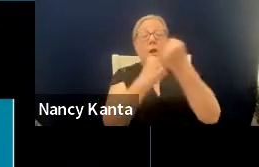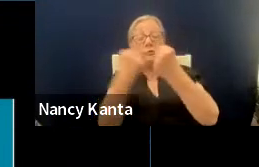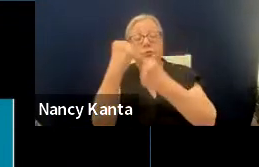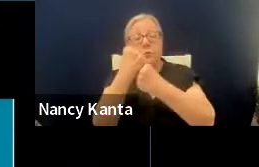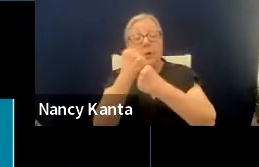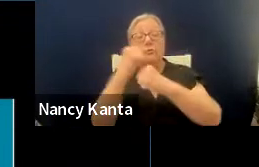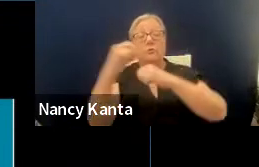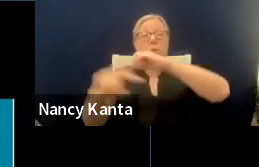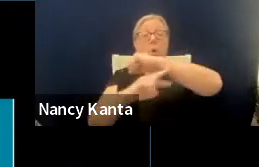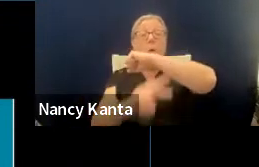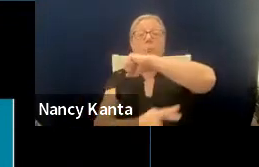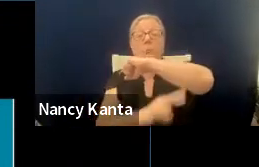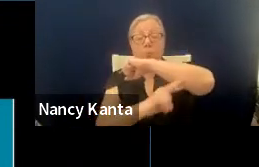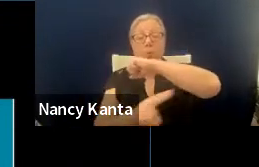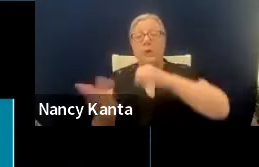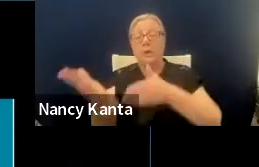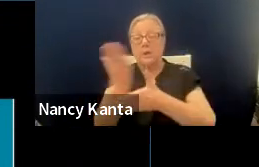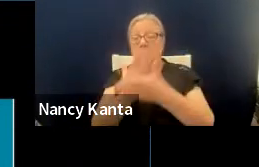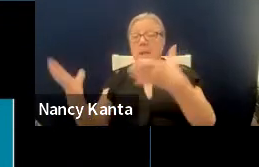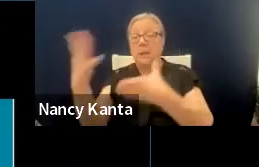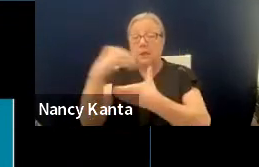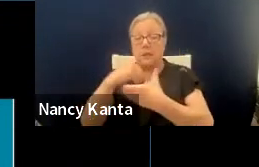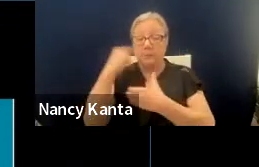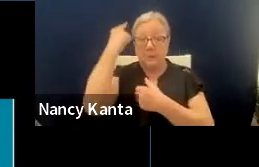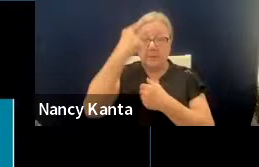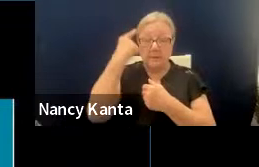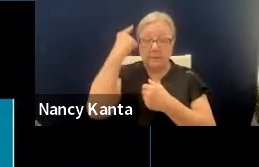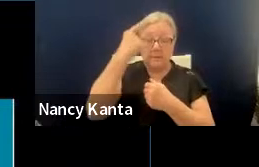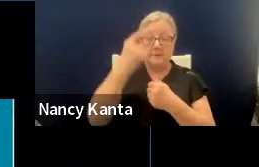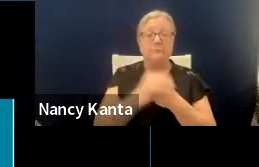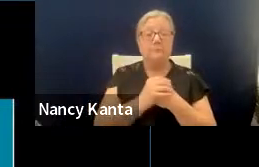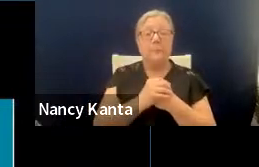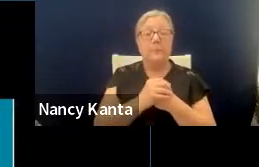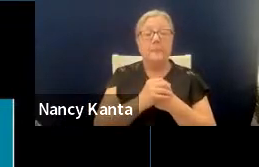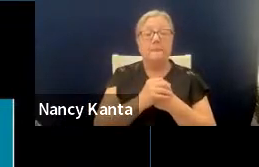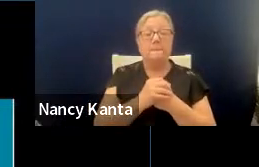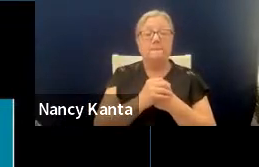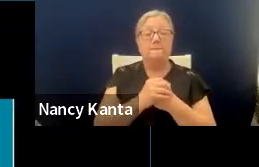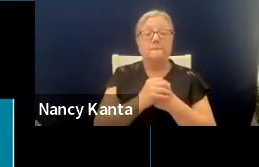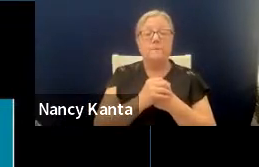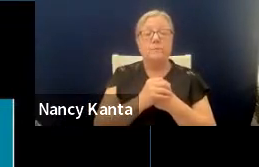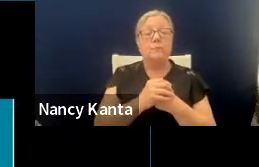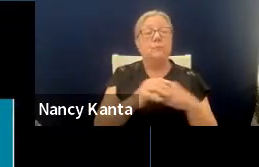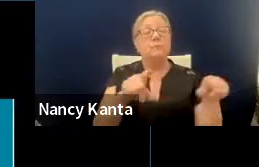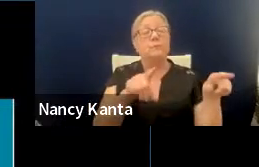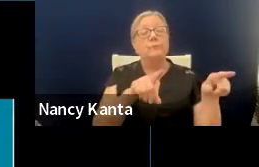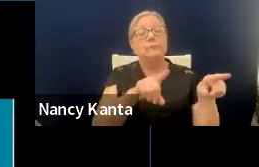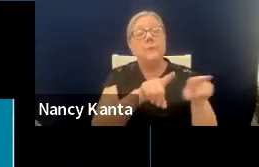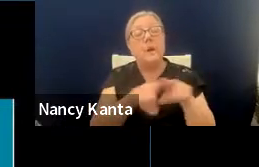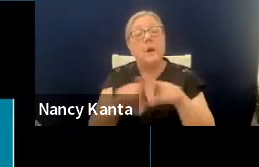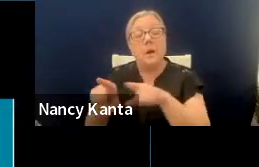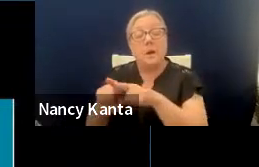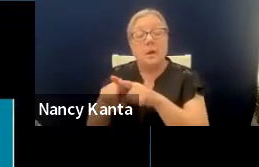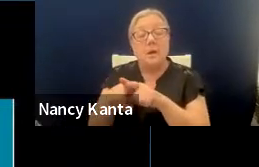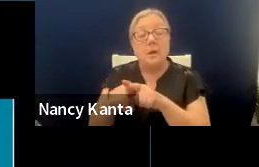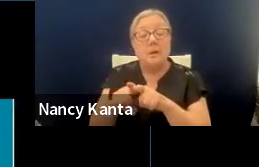elements, and then also things that are wider on the project itself, so route-wide structure design.